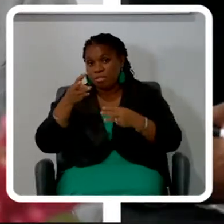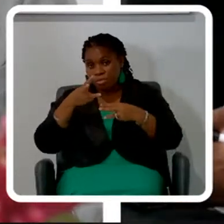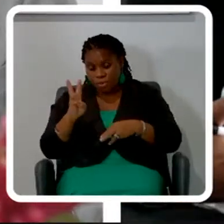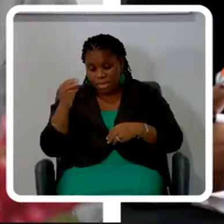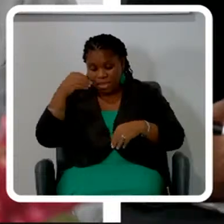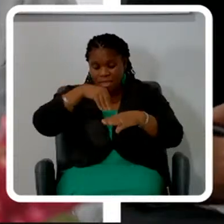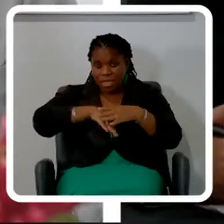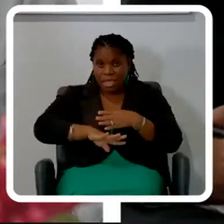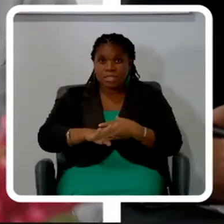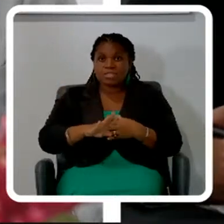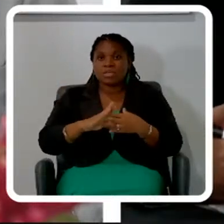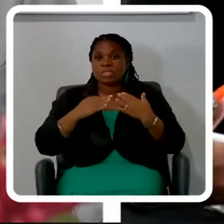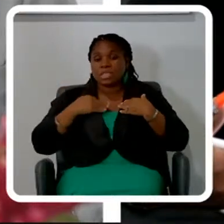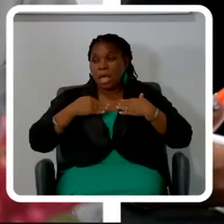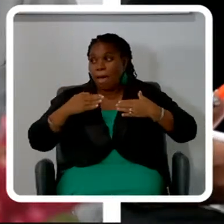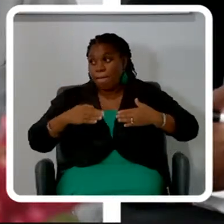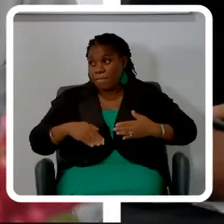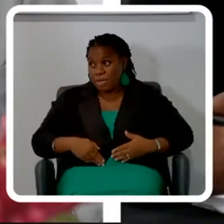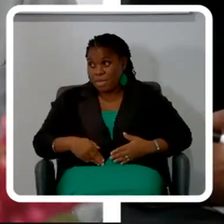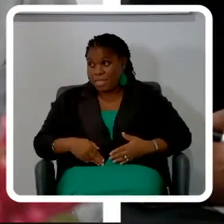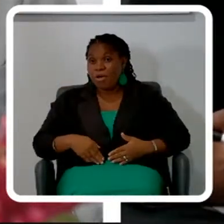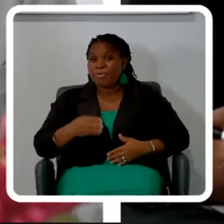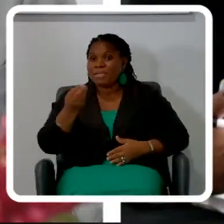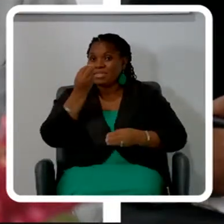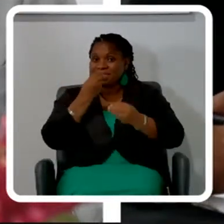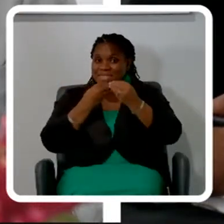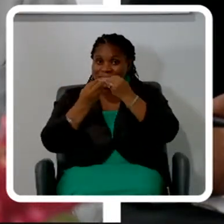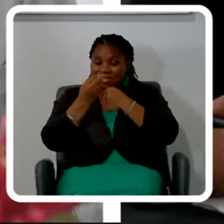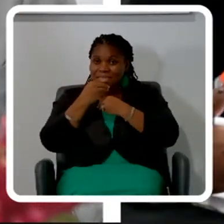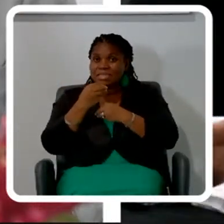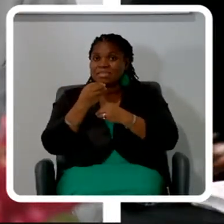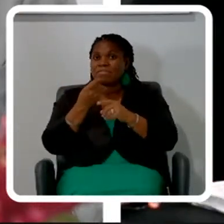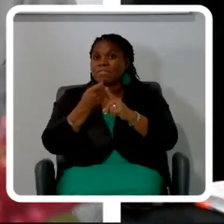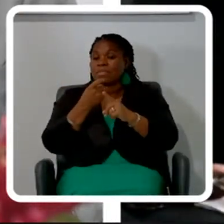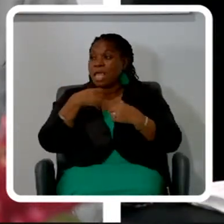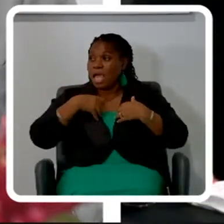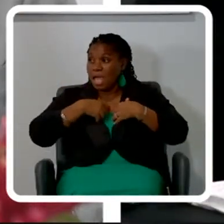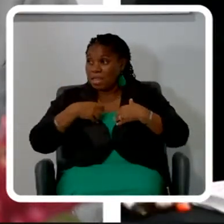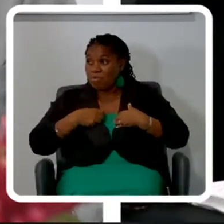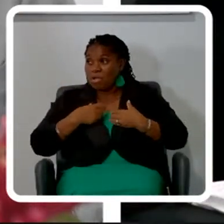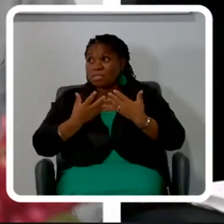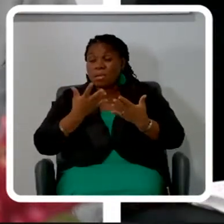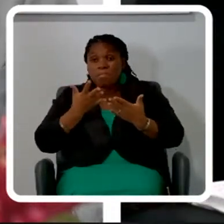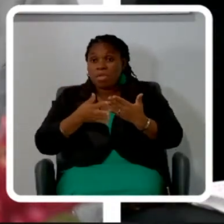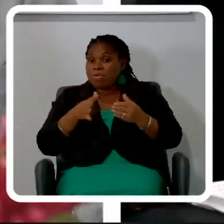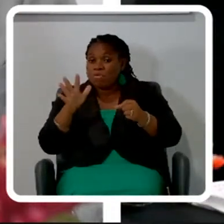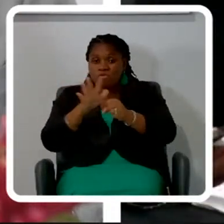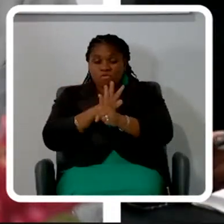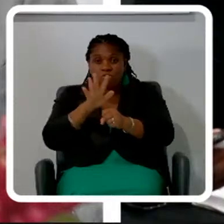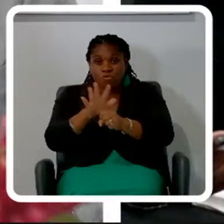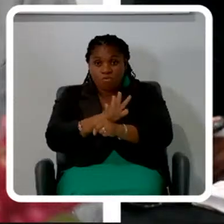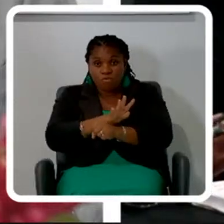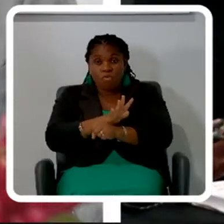human systems, because we're consuming food that may be pumped full of antibiotics. There's